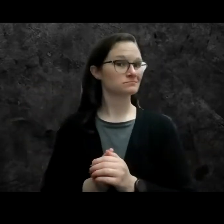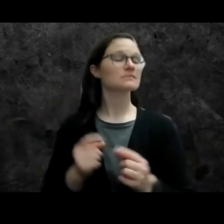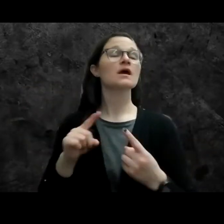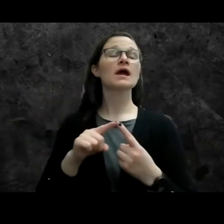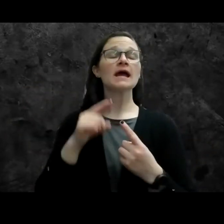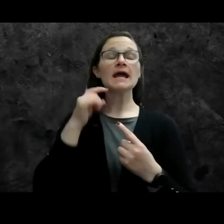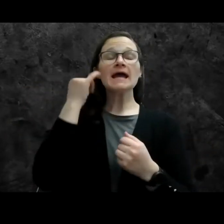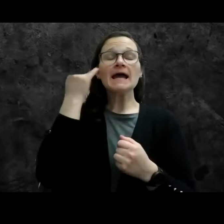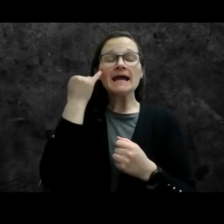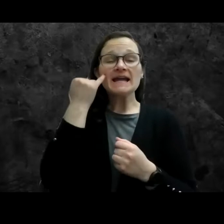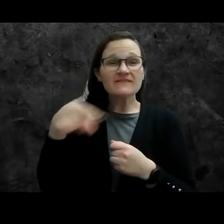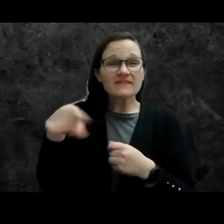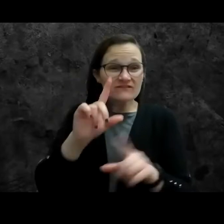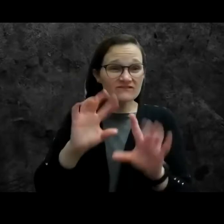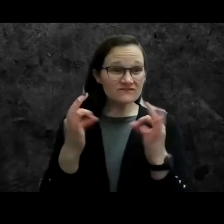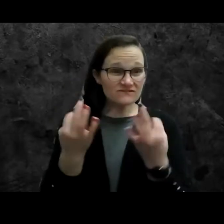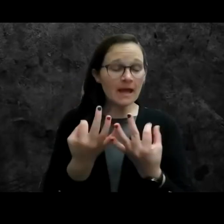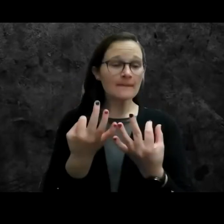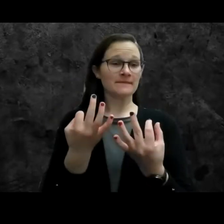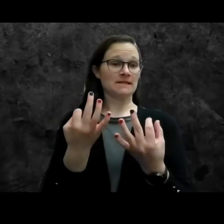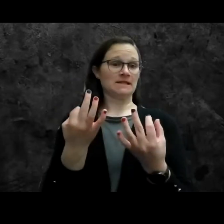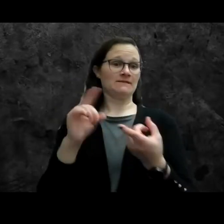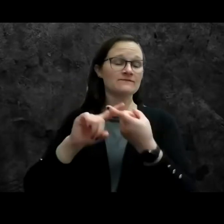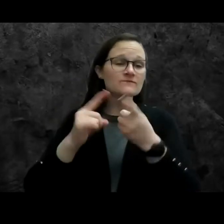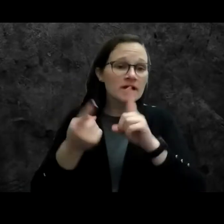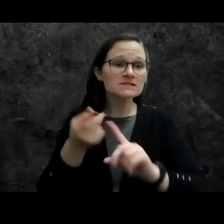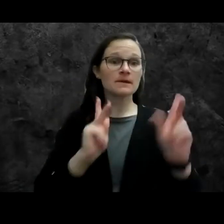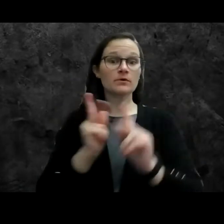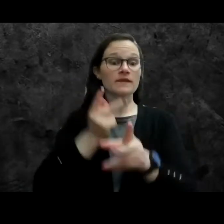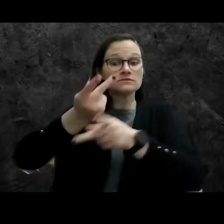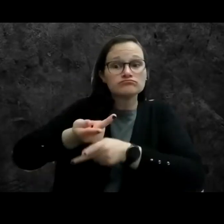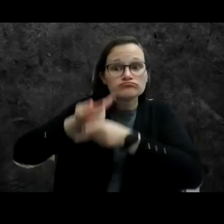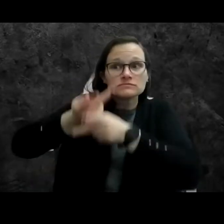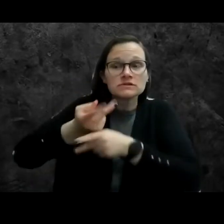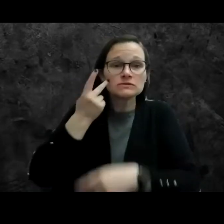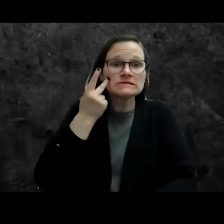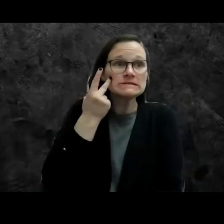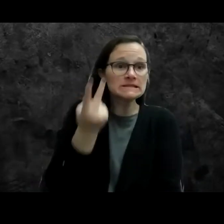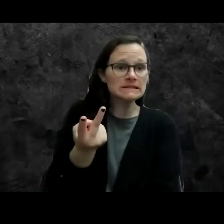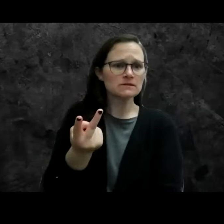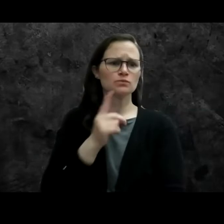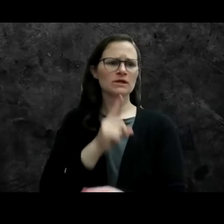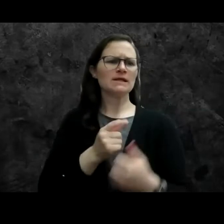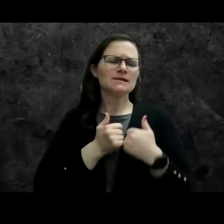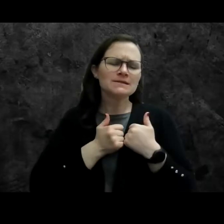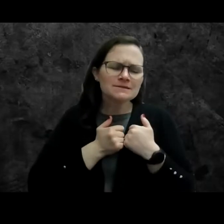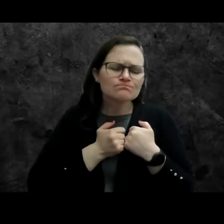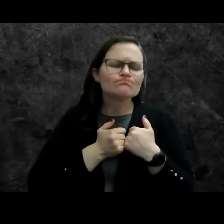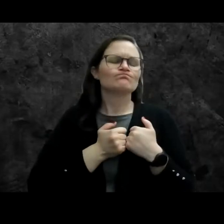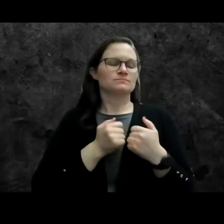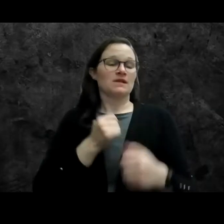family members or dependents or people at home or people that you really care about and that you see frequently, and they are